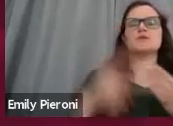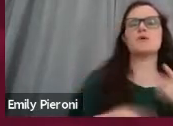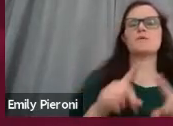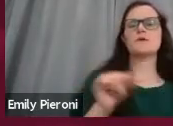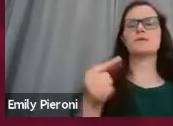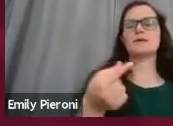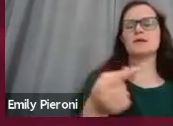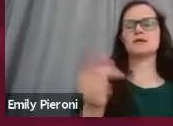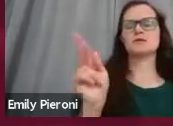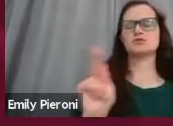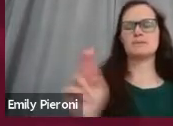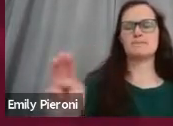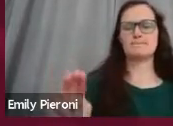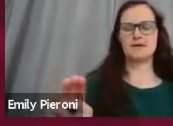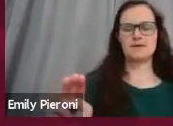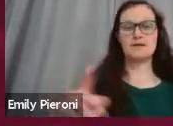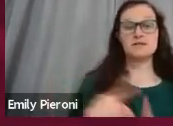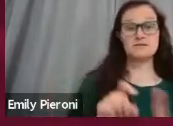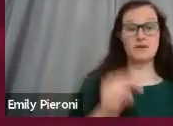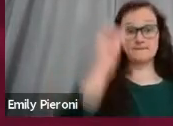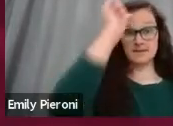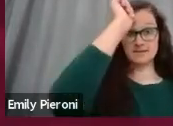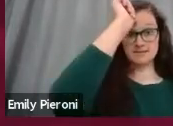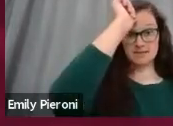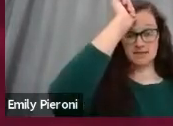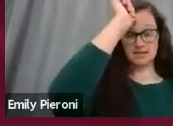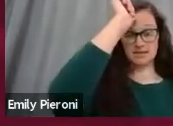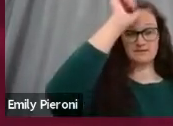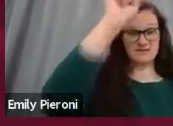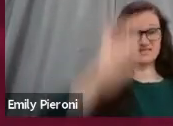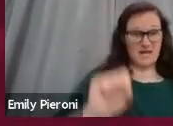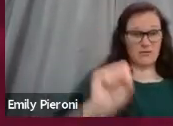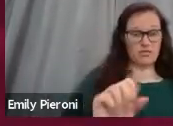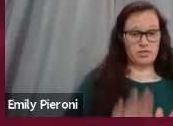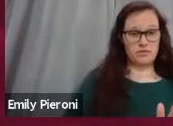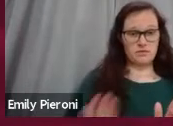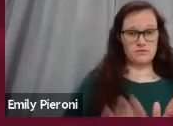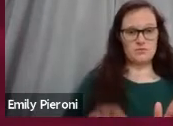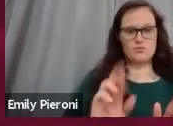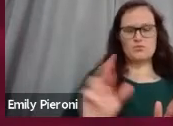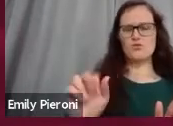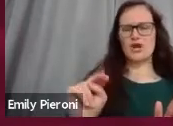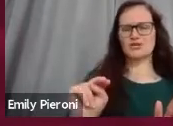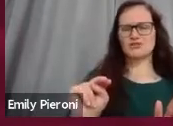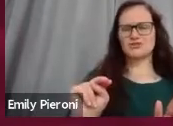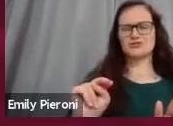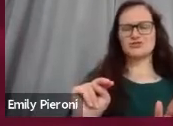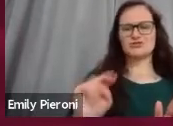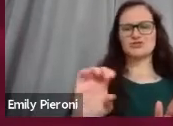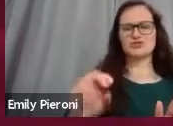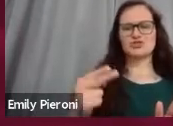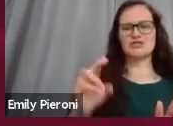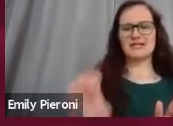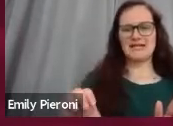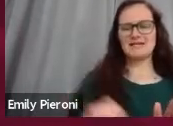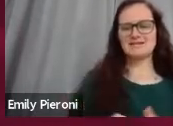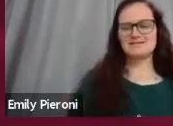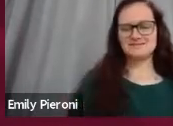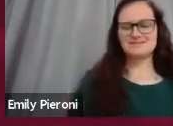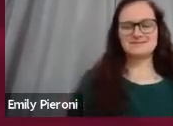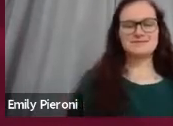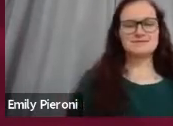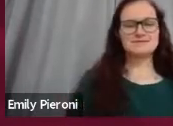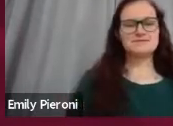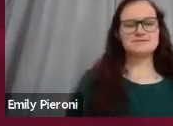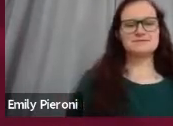the eastern part of India, from a place called Ranchi. Gaurav pursued an MS in soil science as a junior